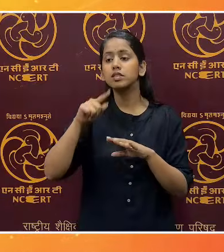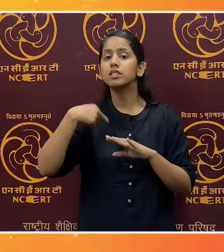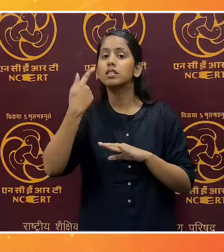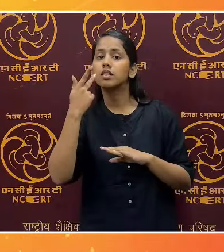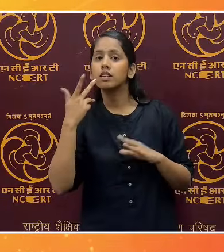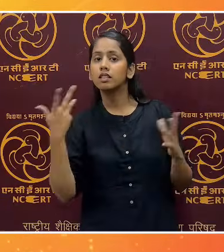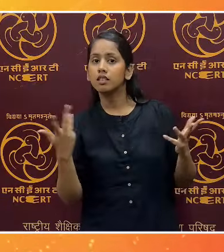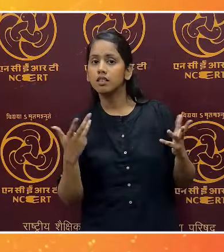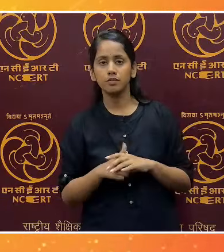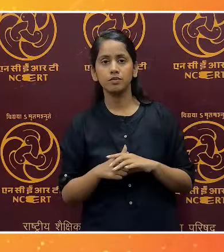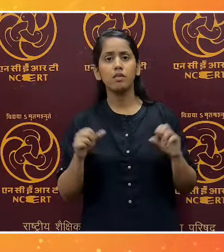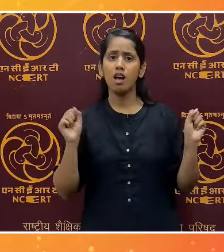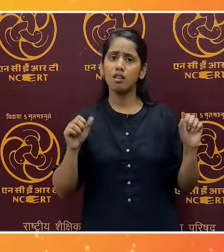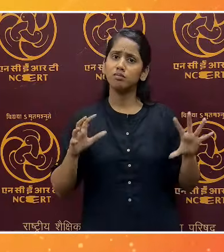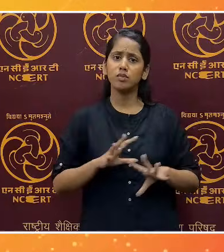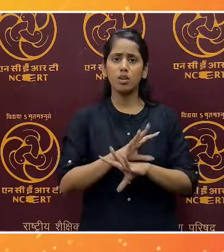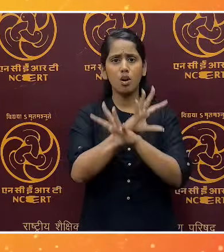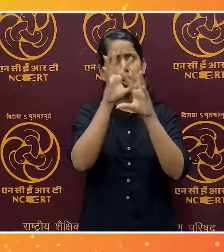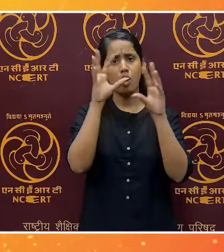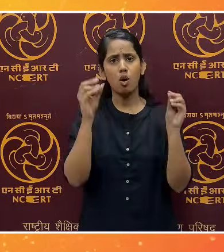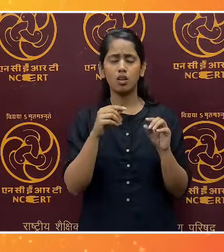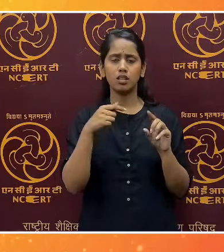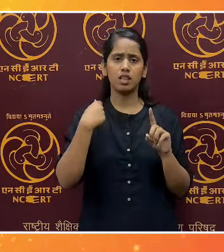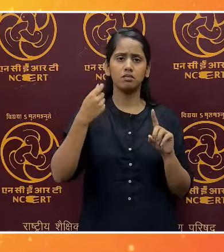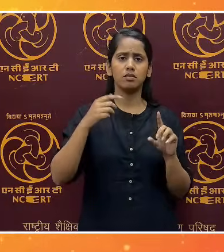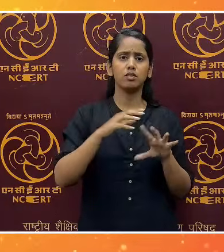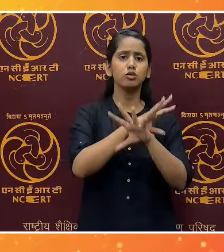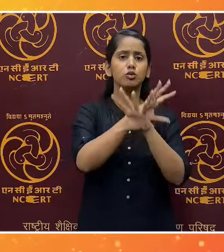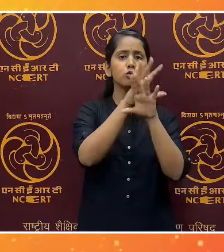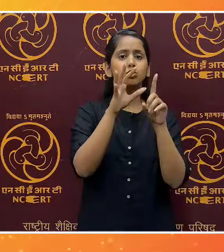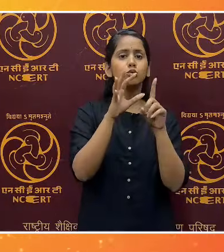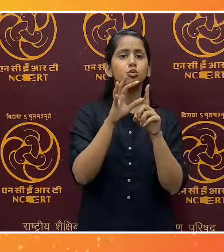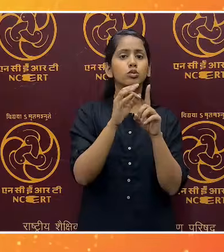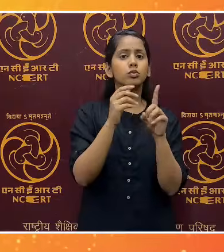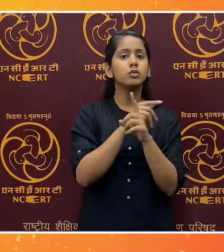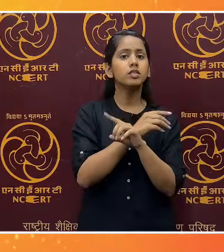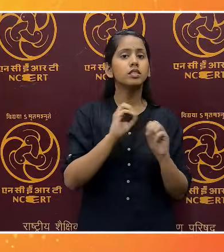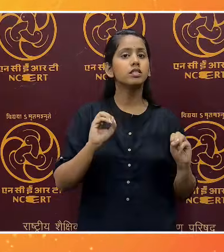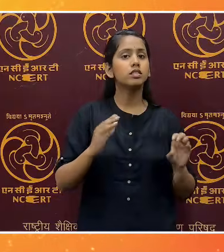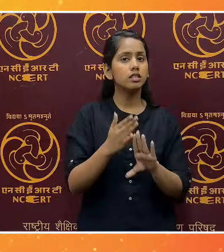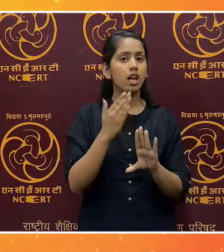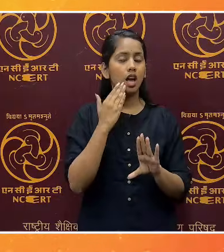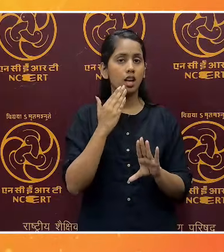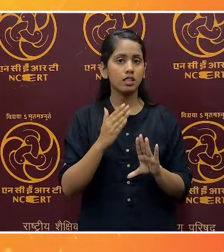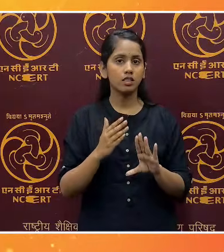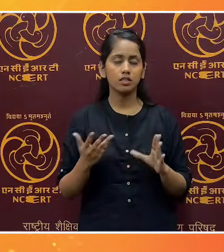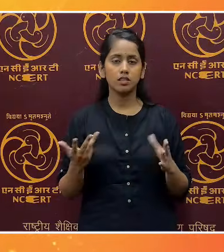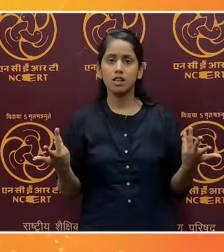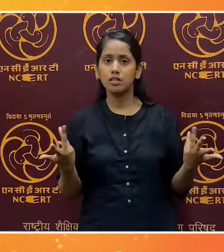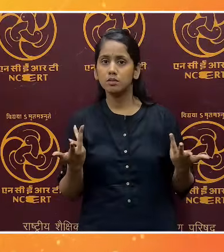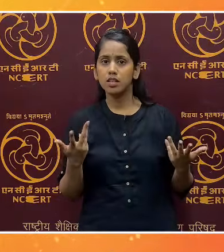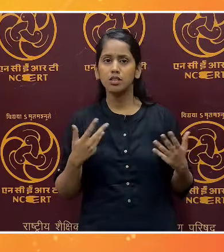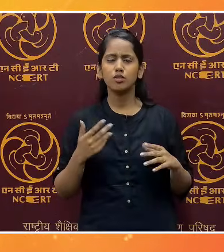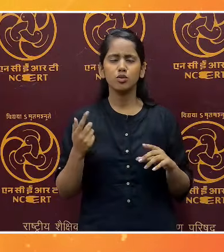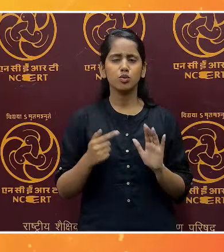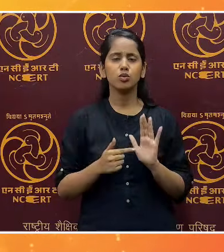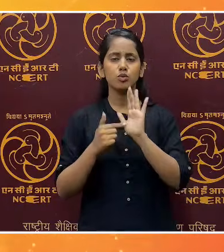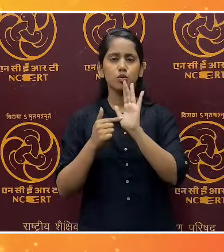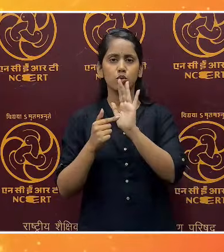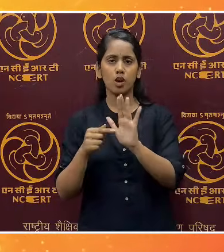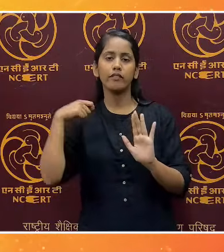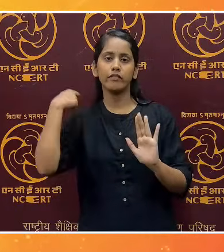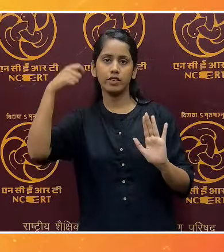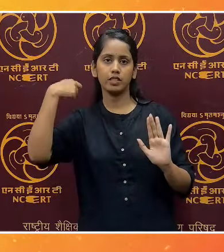I'll tell you everything about the production. Sure. So first of all, let me start with to show you a